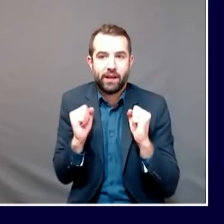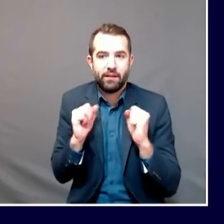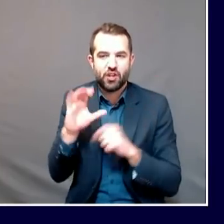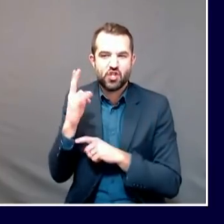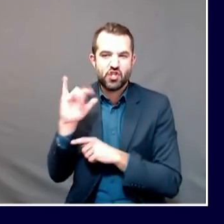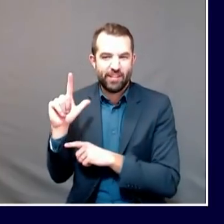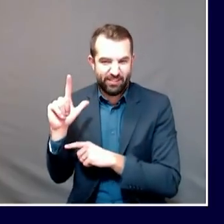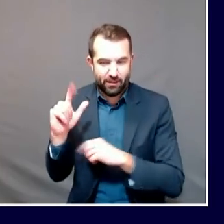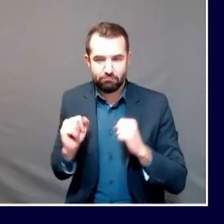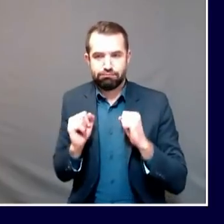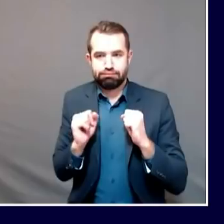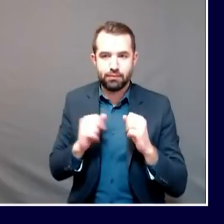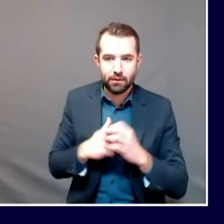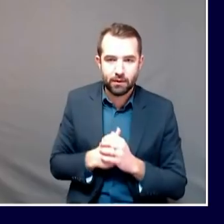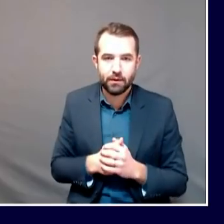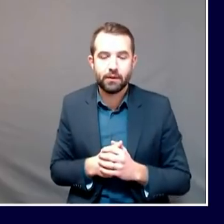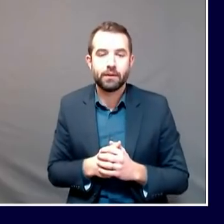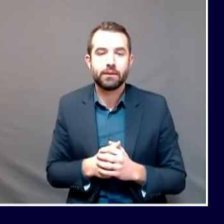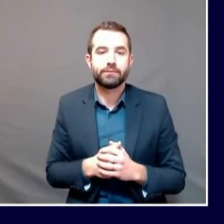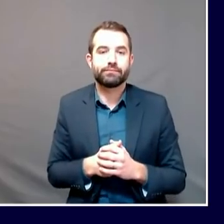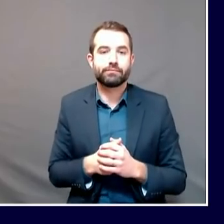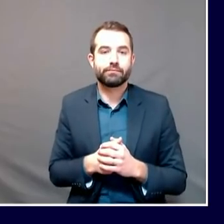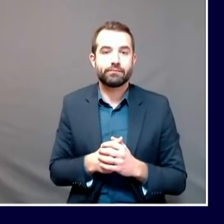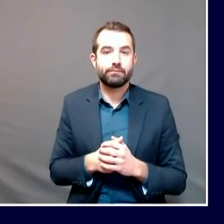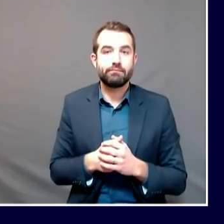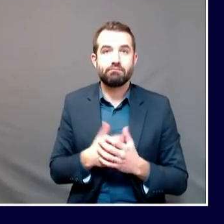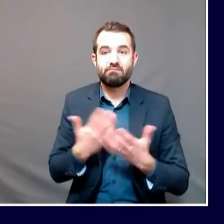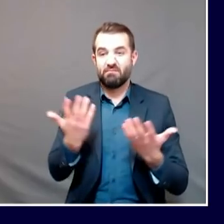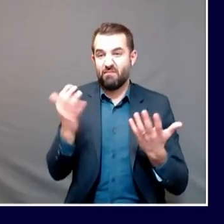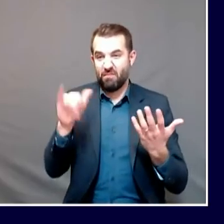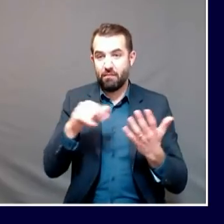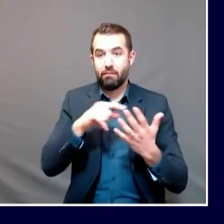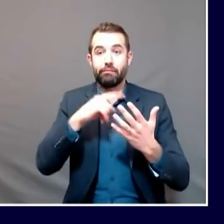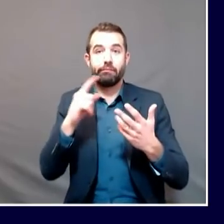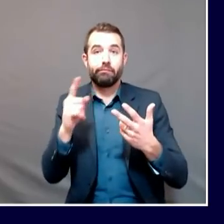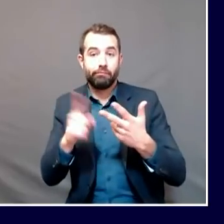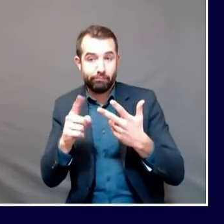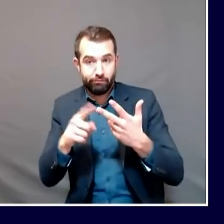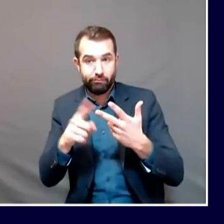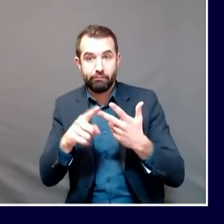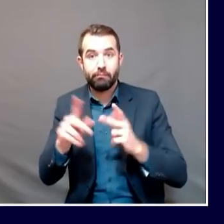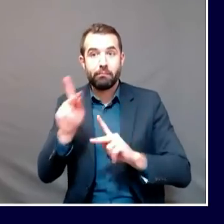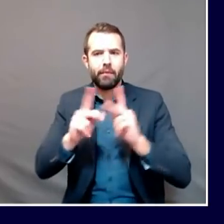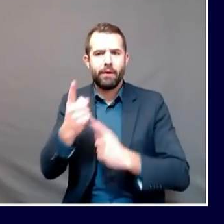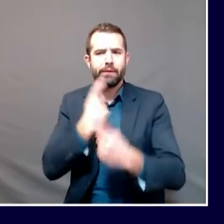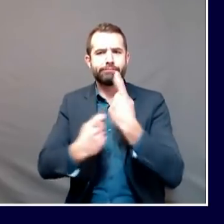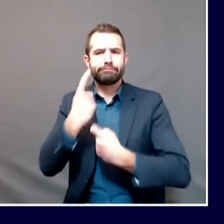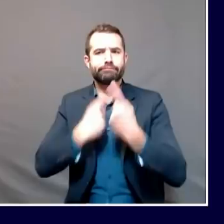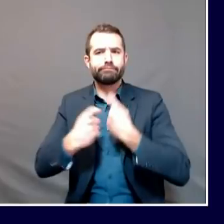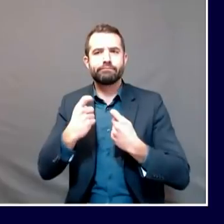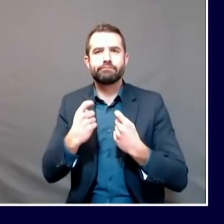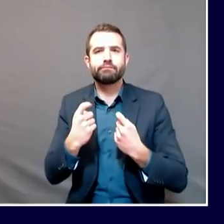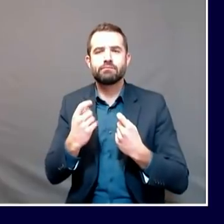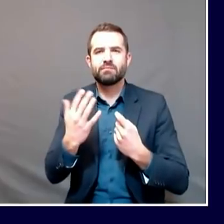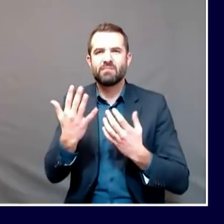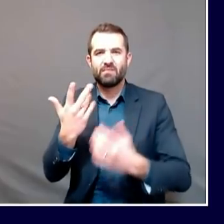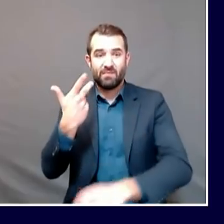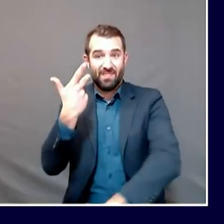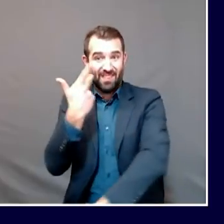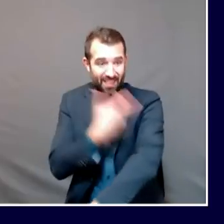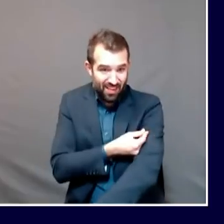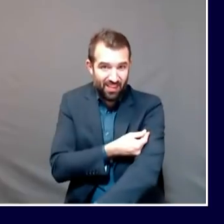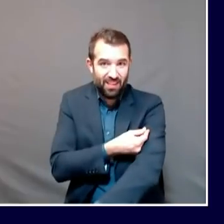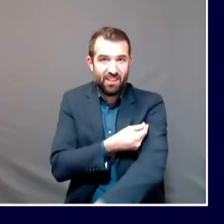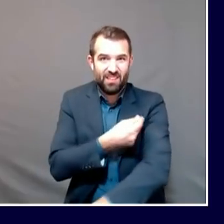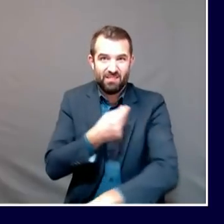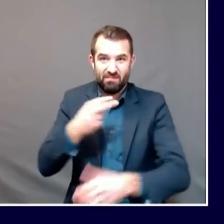vaccine actually or accidentally give me COVID-19? The answer is no, it can't. The